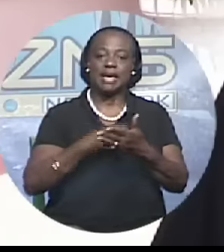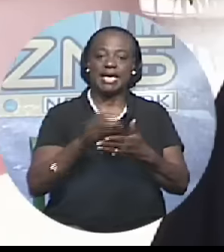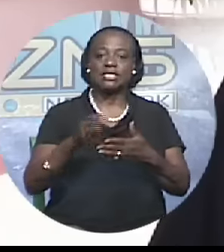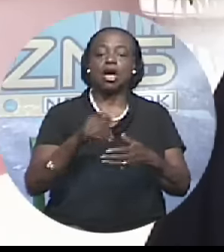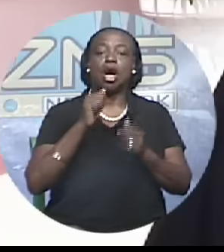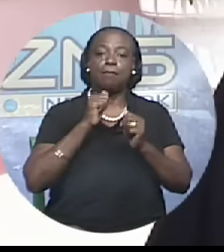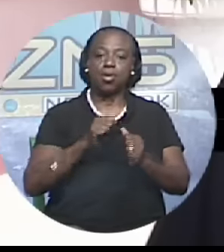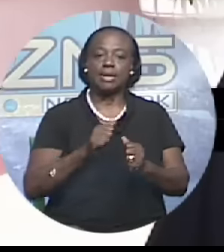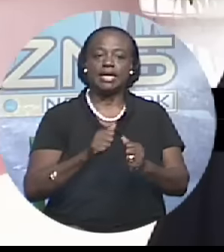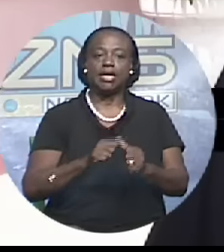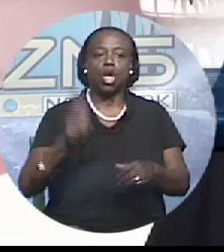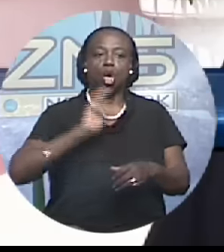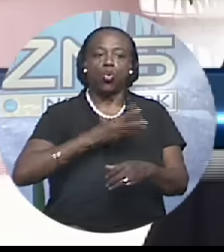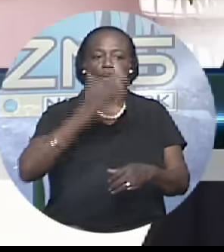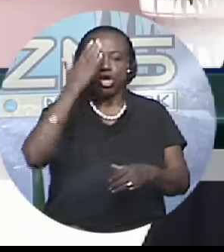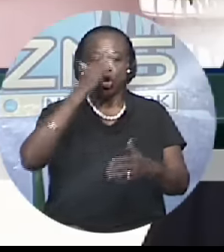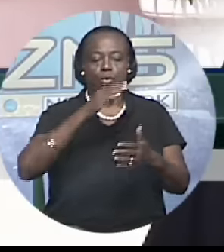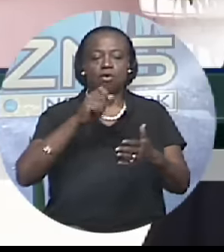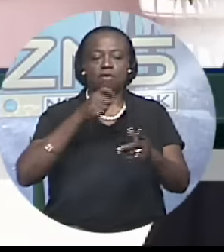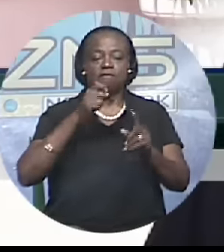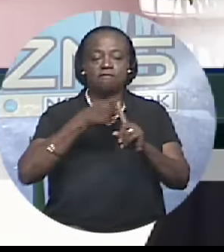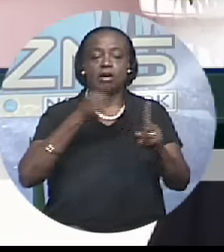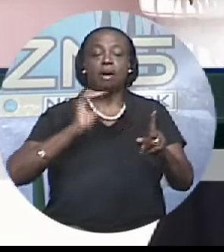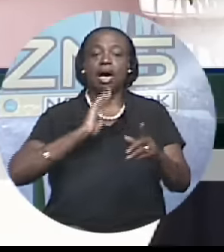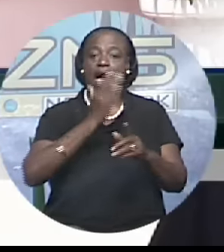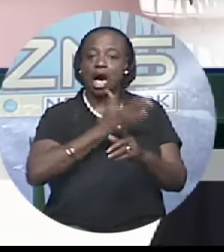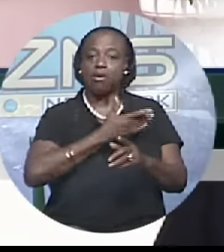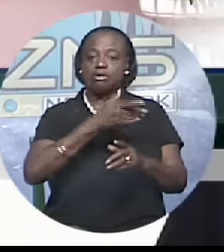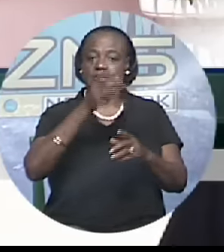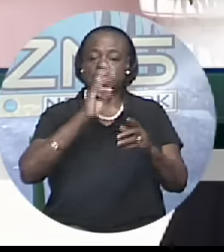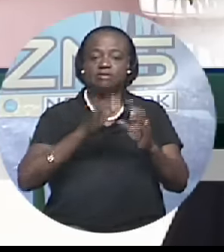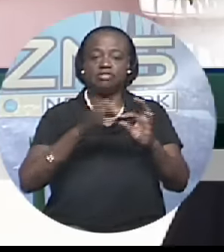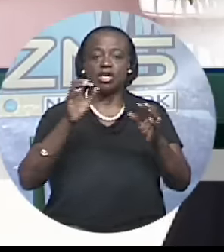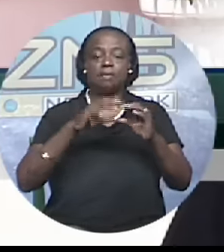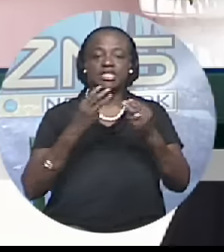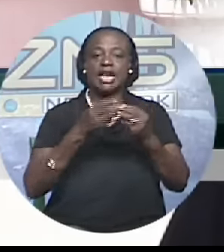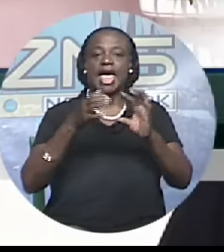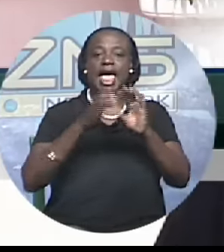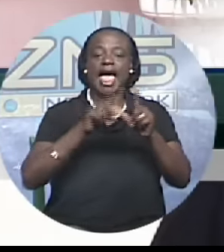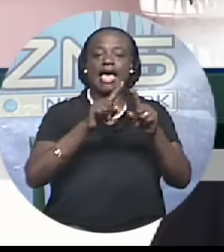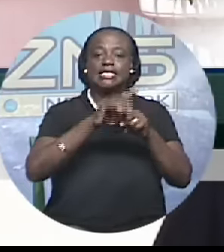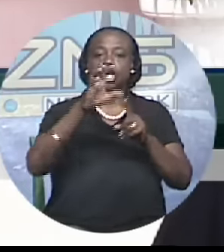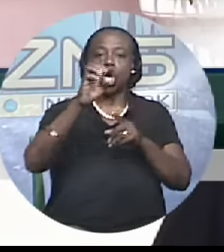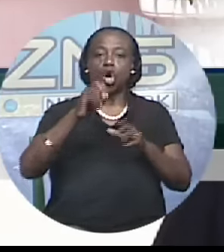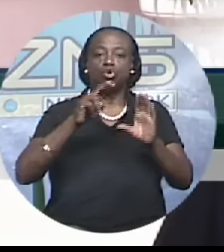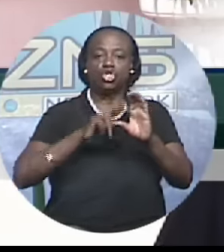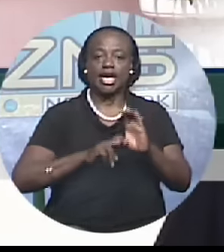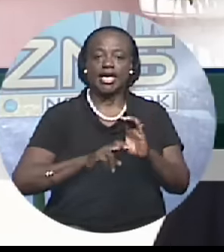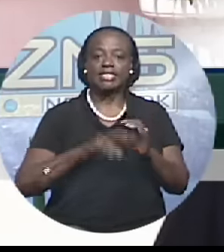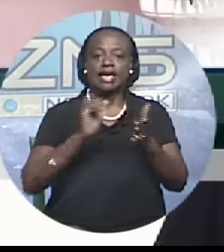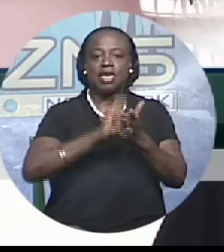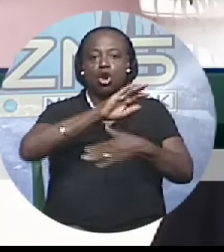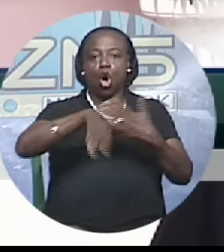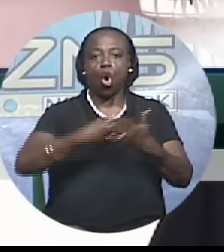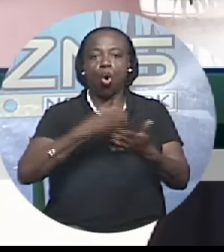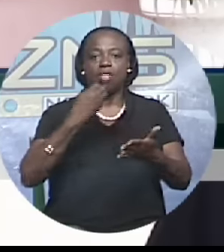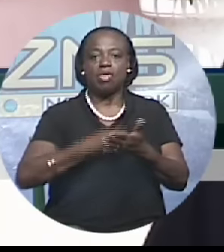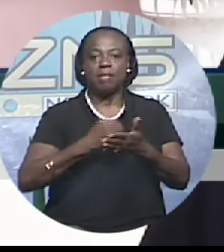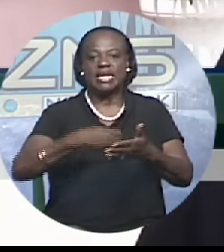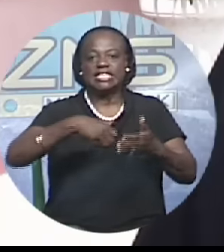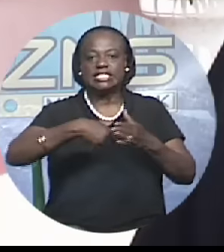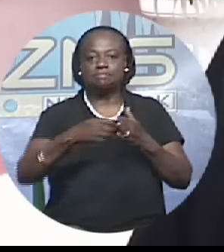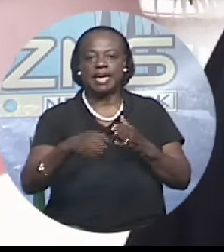know, from our perspective of the commission, as co-chairs certainly, that all money